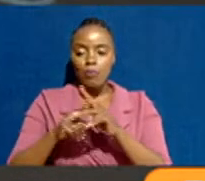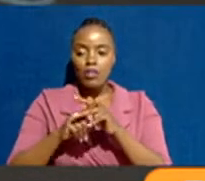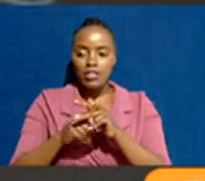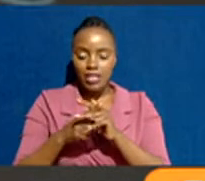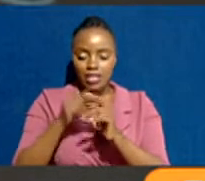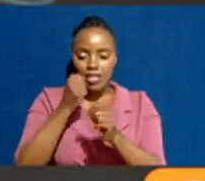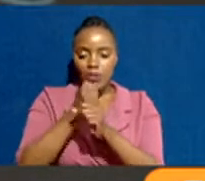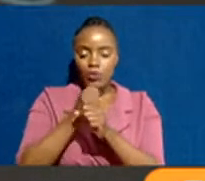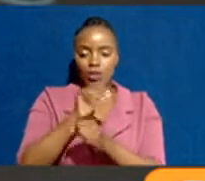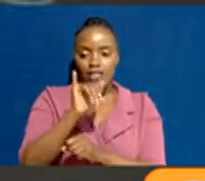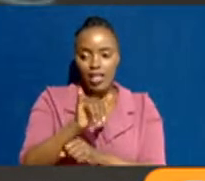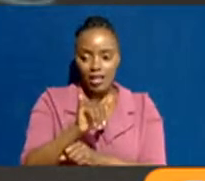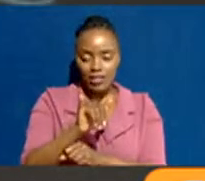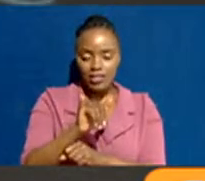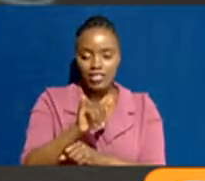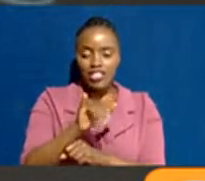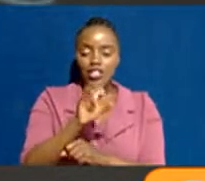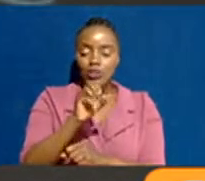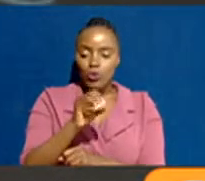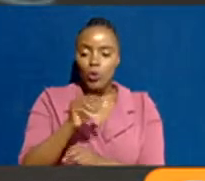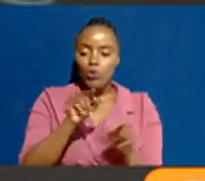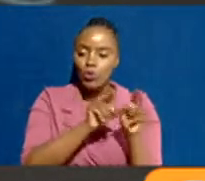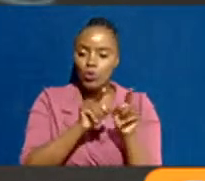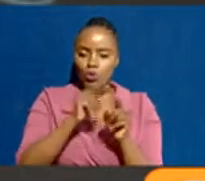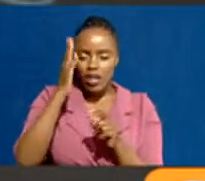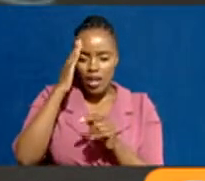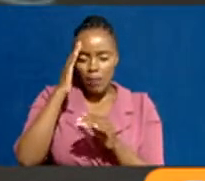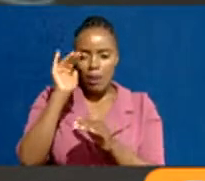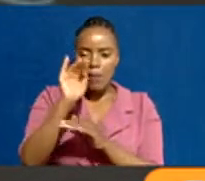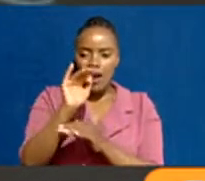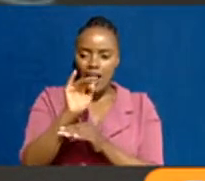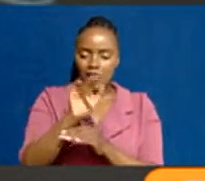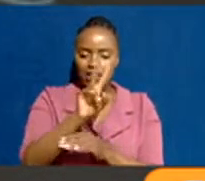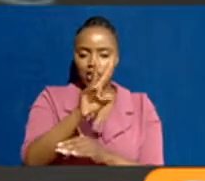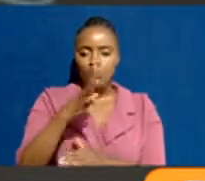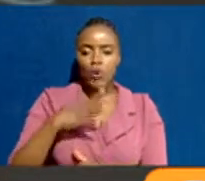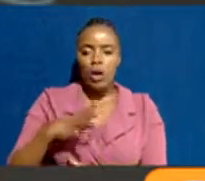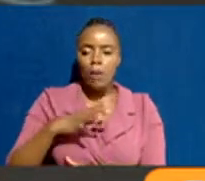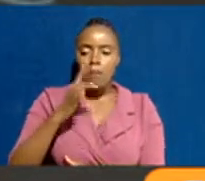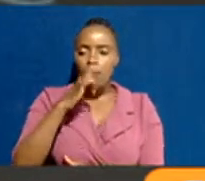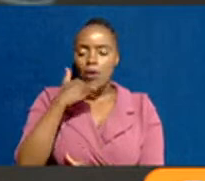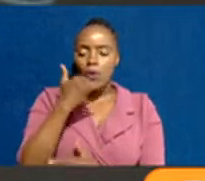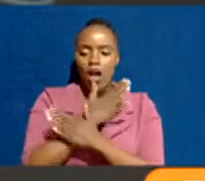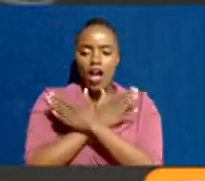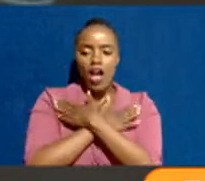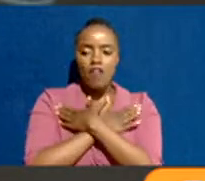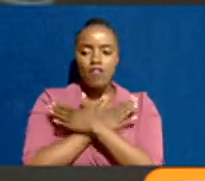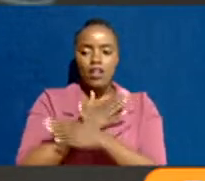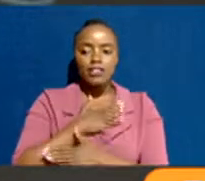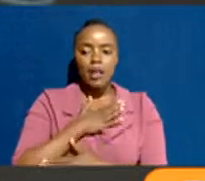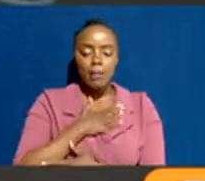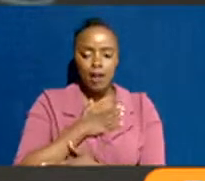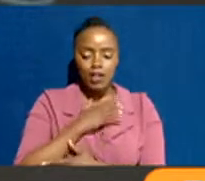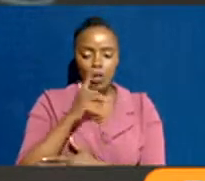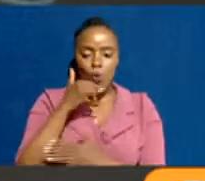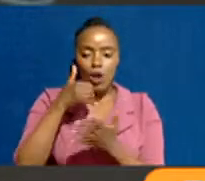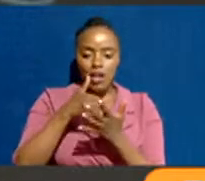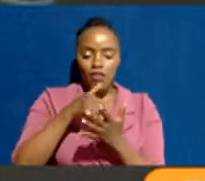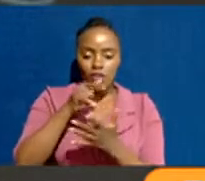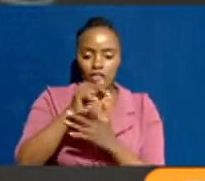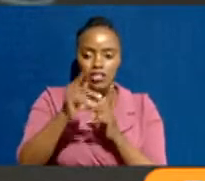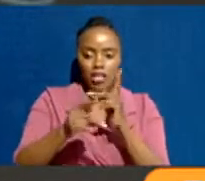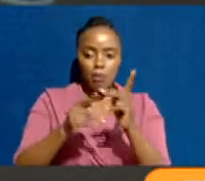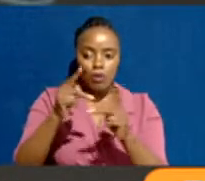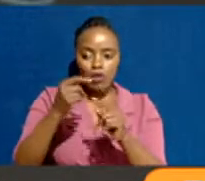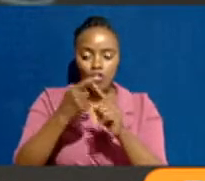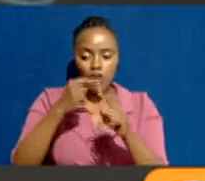implement. And I remember asking two people who are my friends but were involved in the process